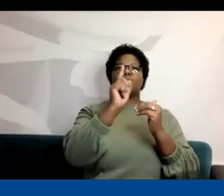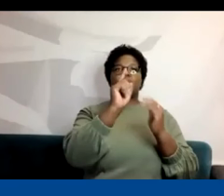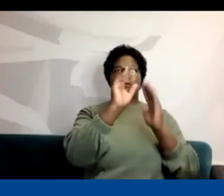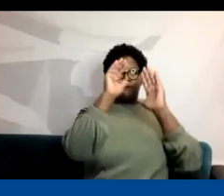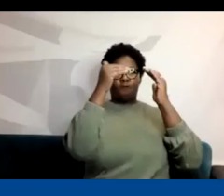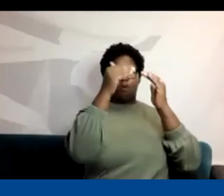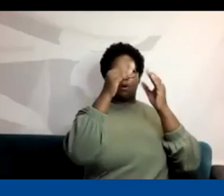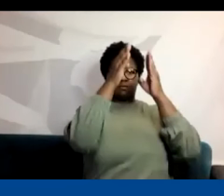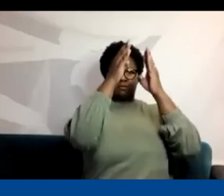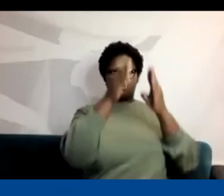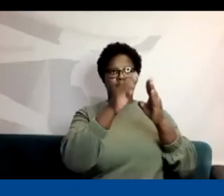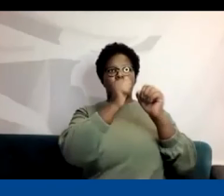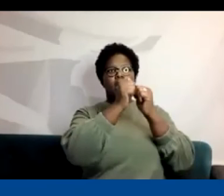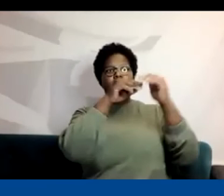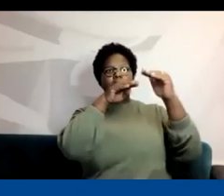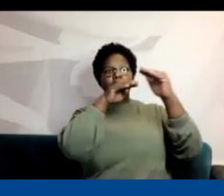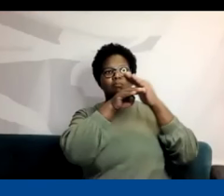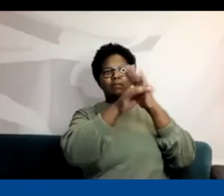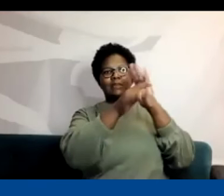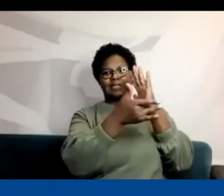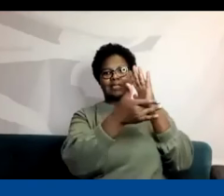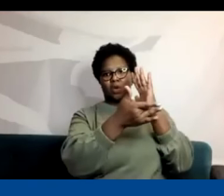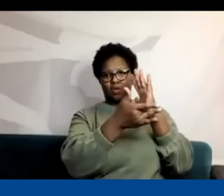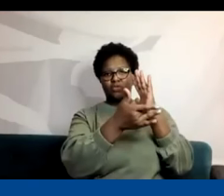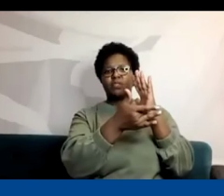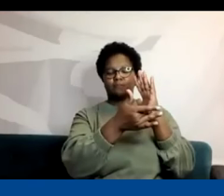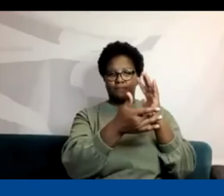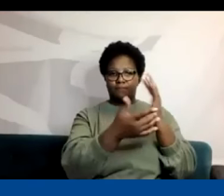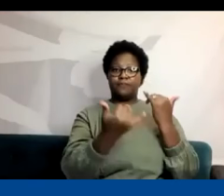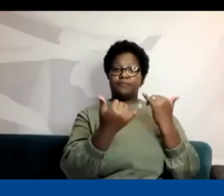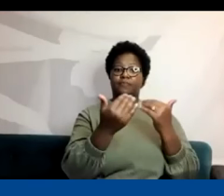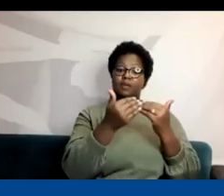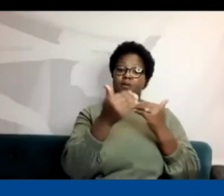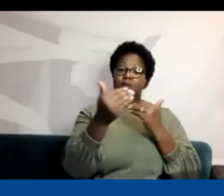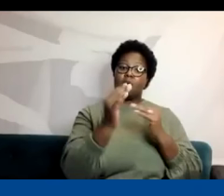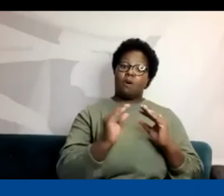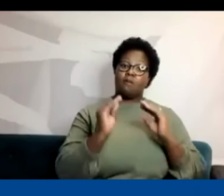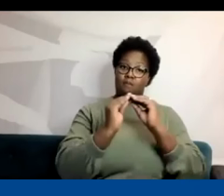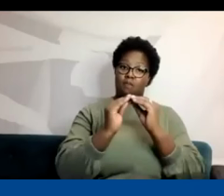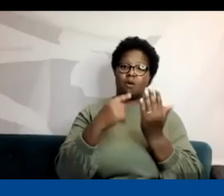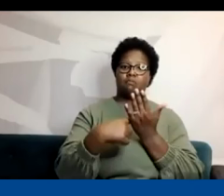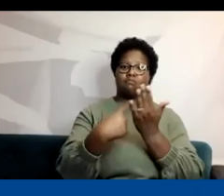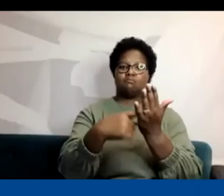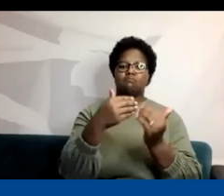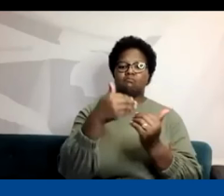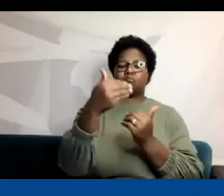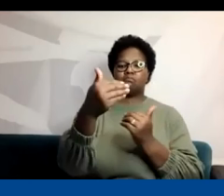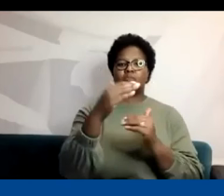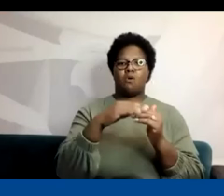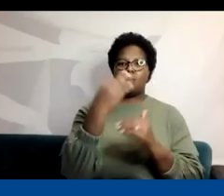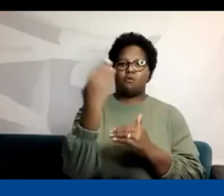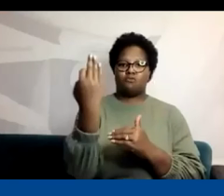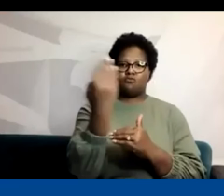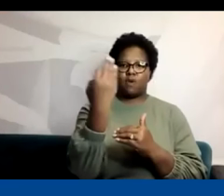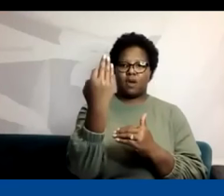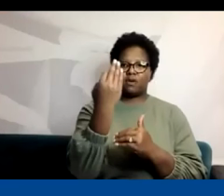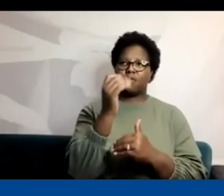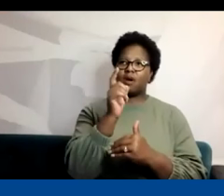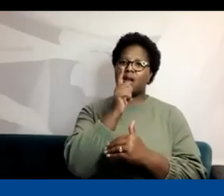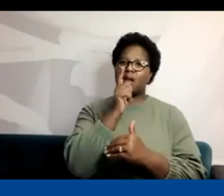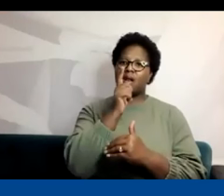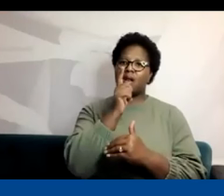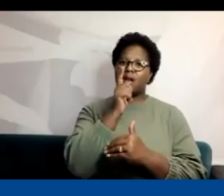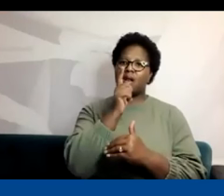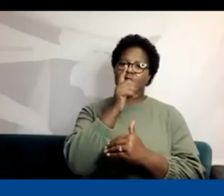technology. And look forward to continuing the conversation as well on Friday at our Lunch and Learn. Our